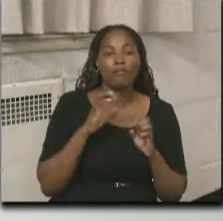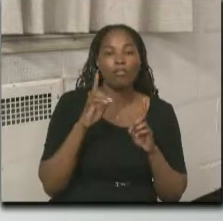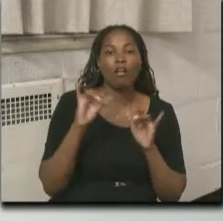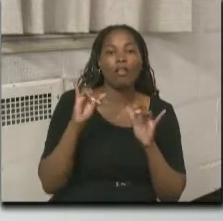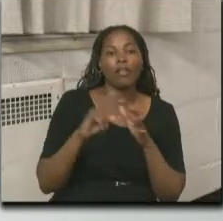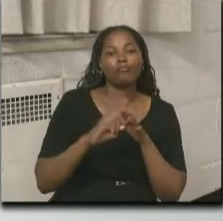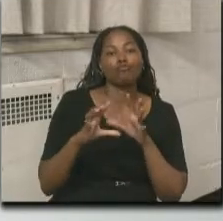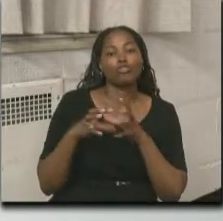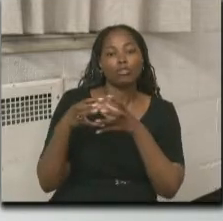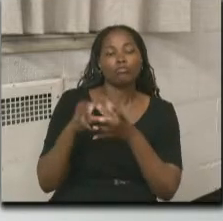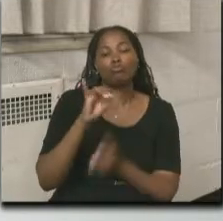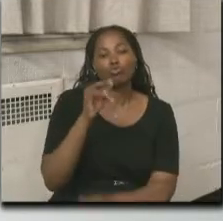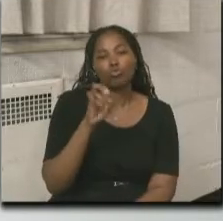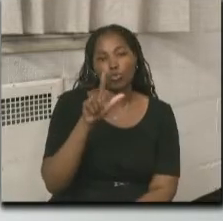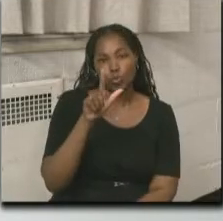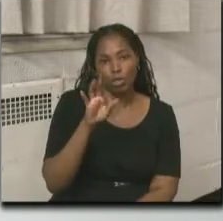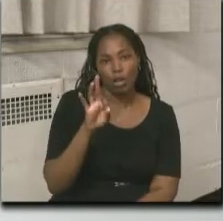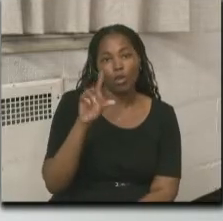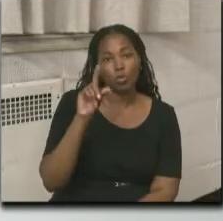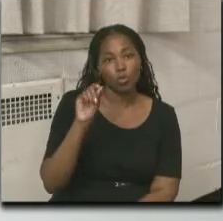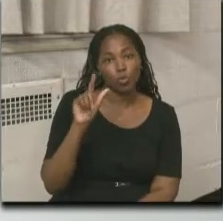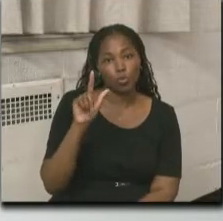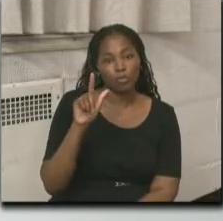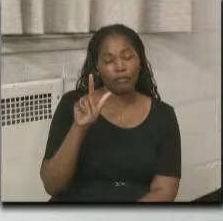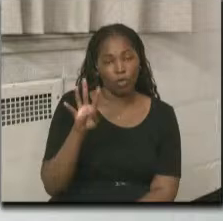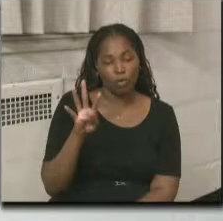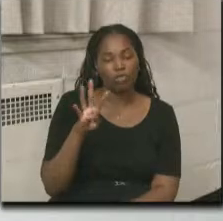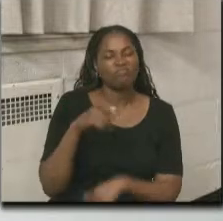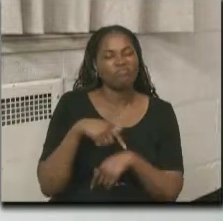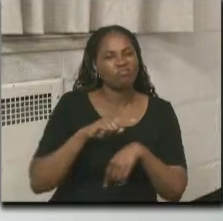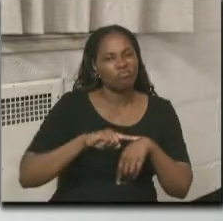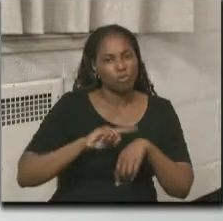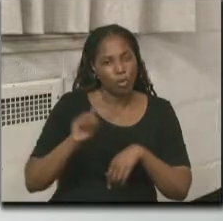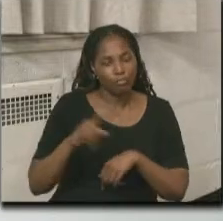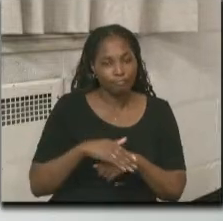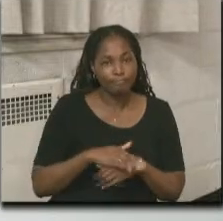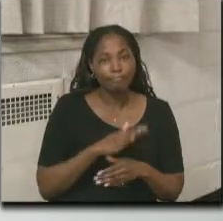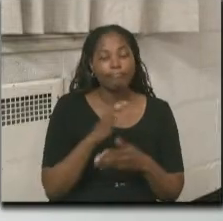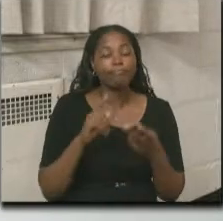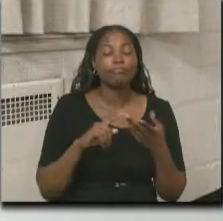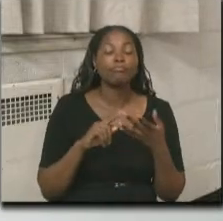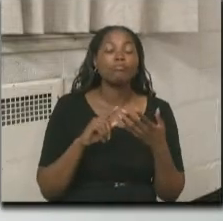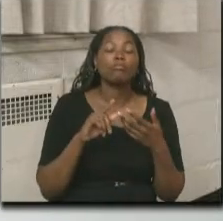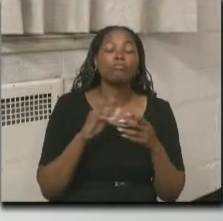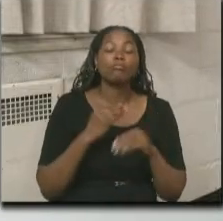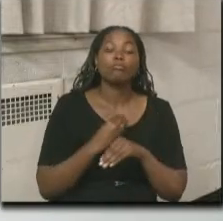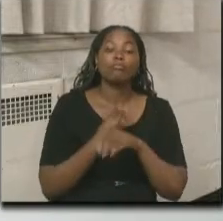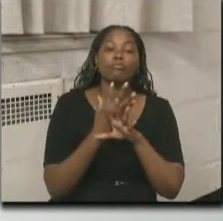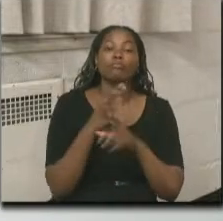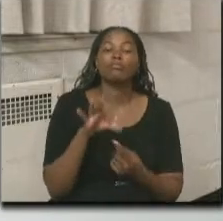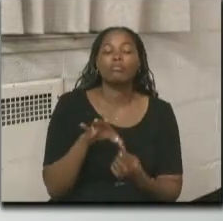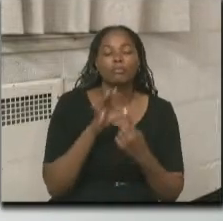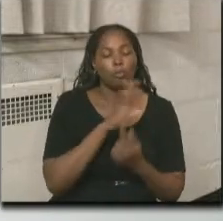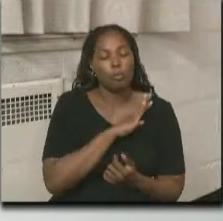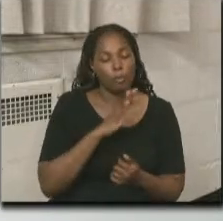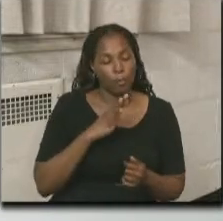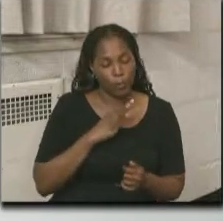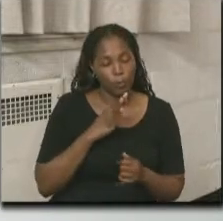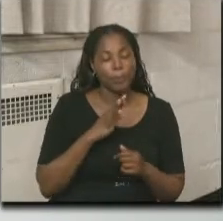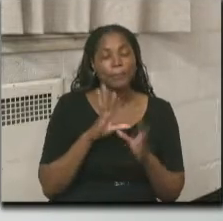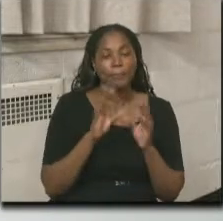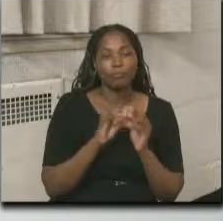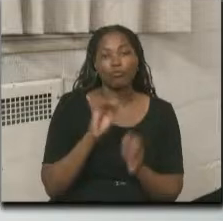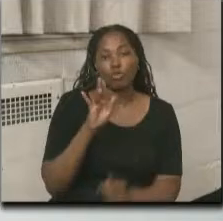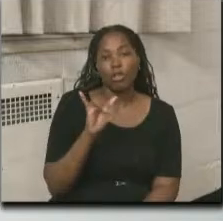29th, 2024 at 1 p.m. Virtual special board meeting, July 1, 2024 at